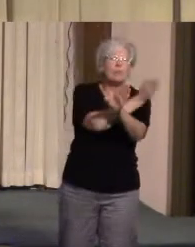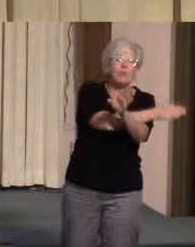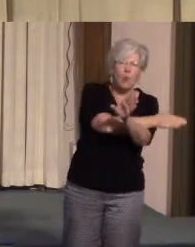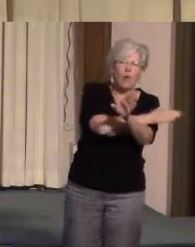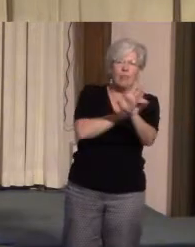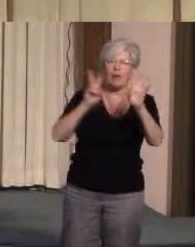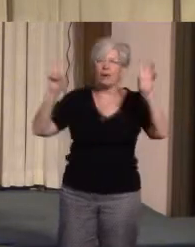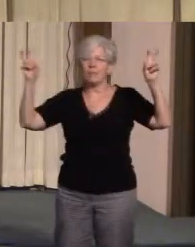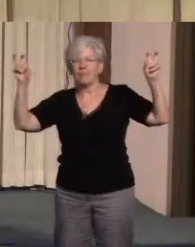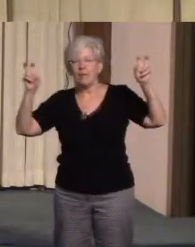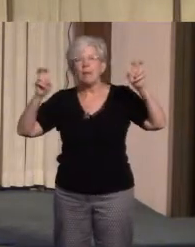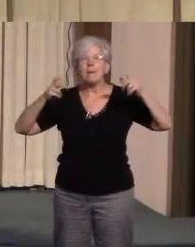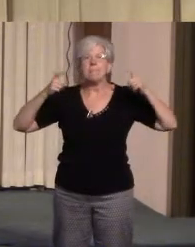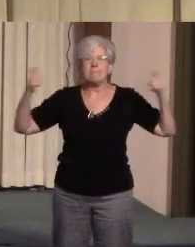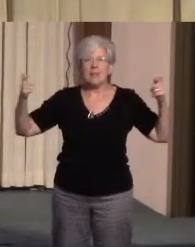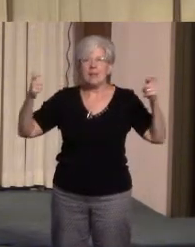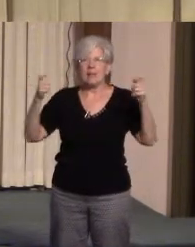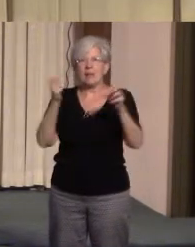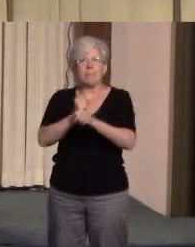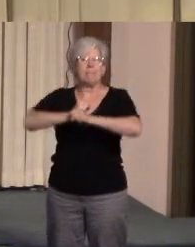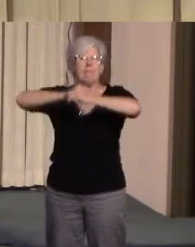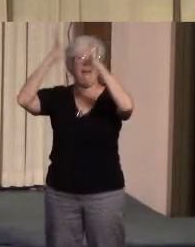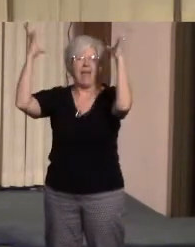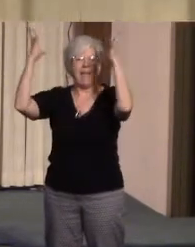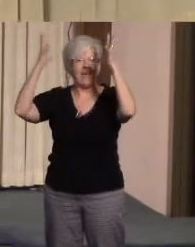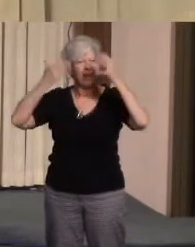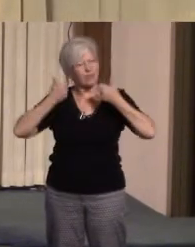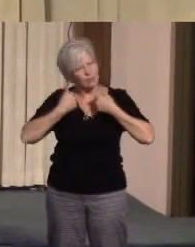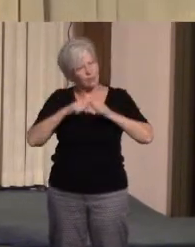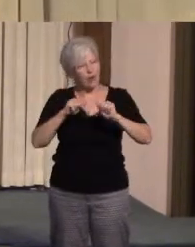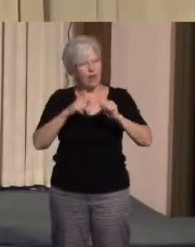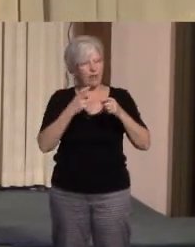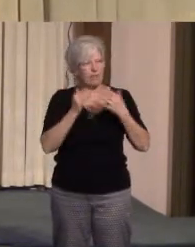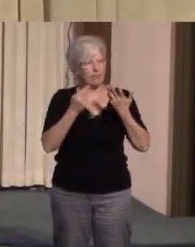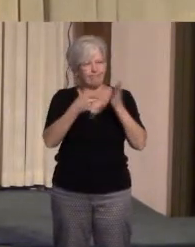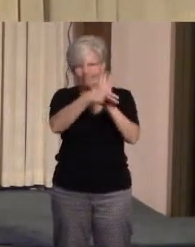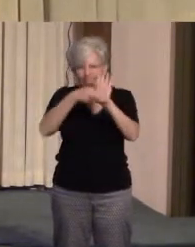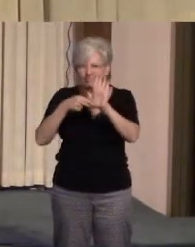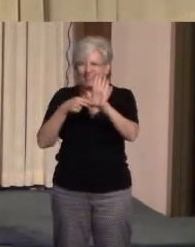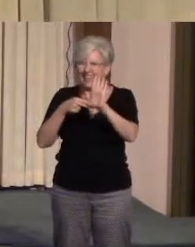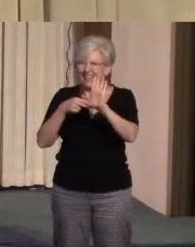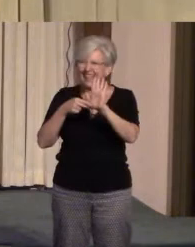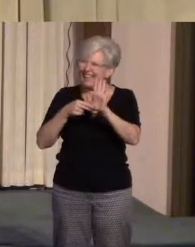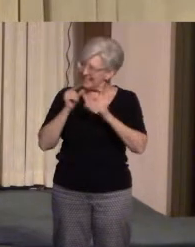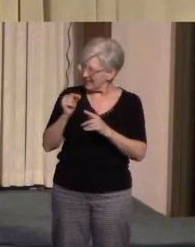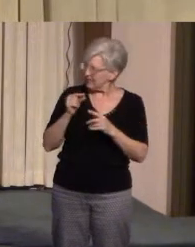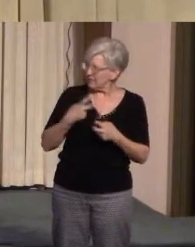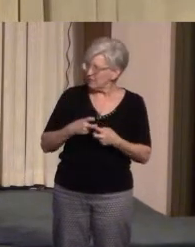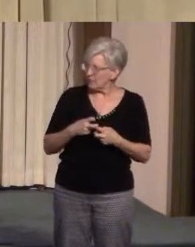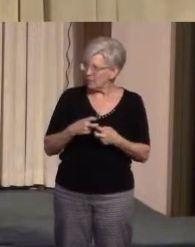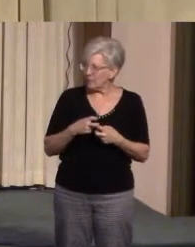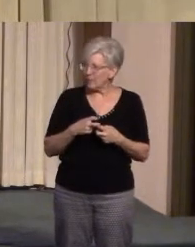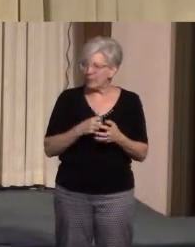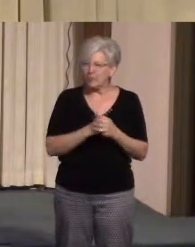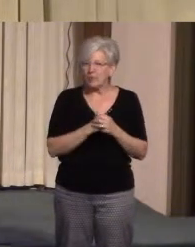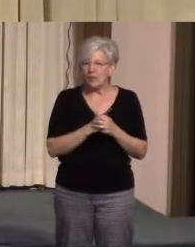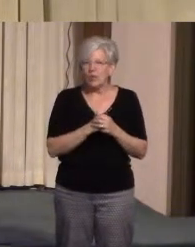Bang, and try to hang a name on it and put a face on it, it's a little